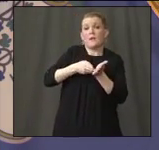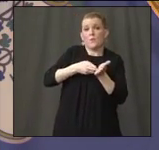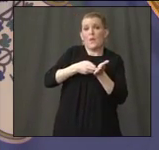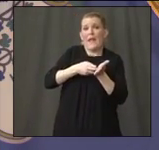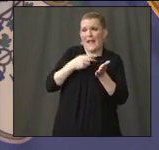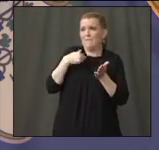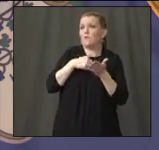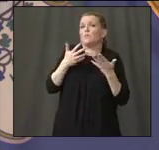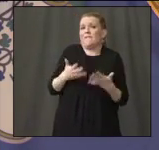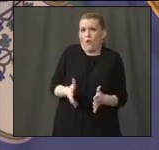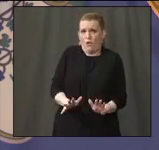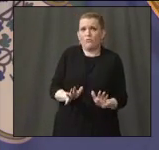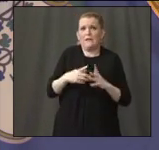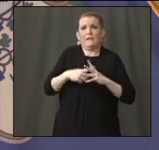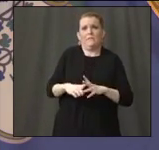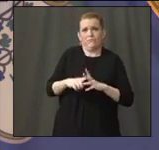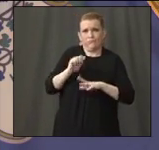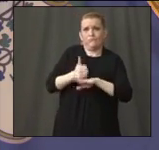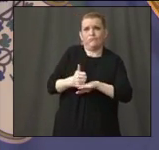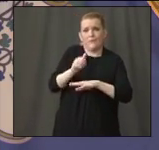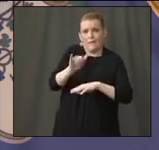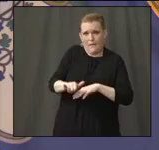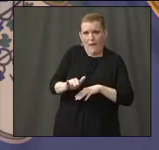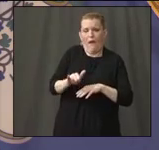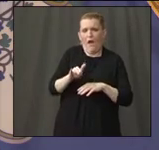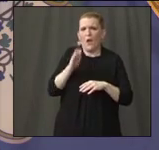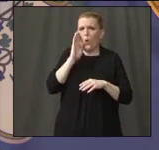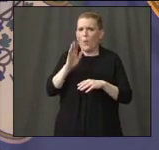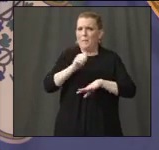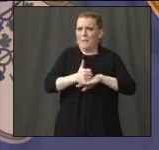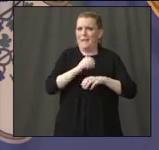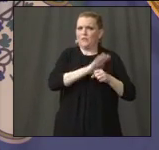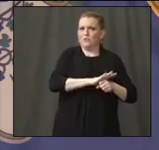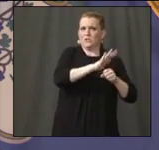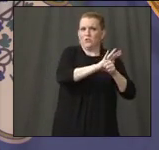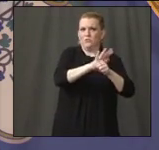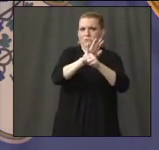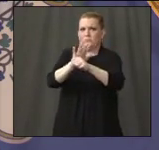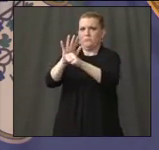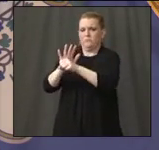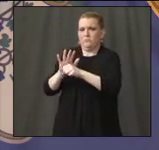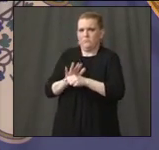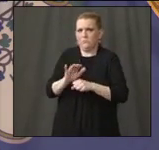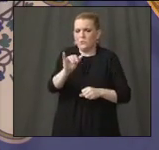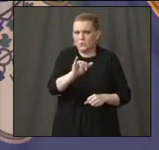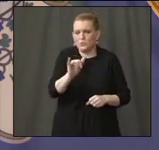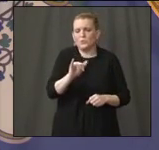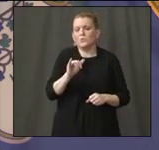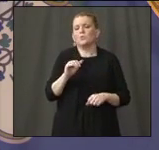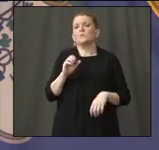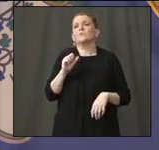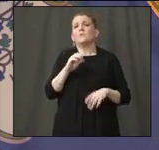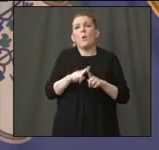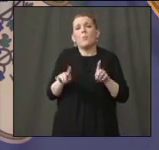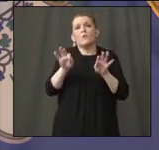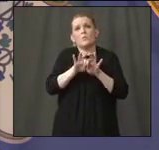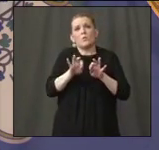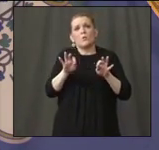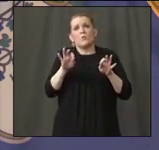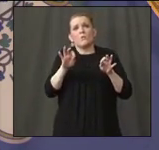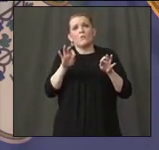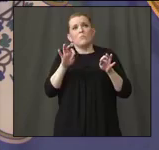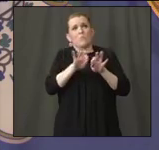a regional basis as well. But it's worth noting, as Josh was saying, that look, we give you a call, we find out that you've